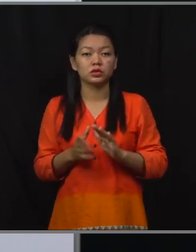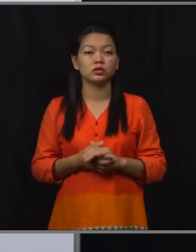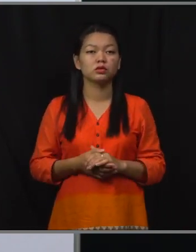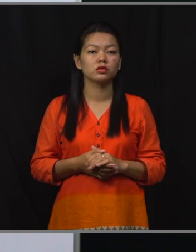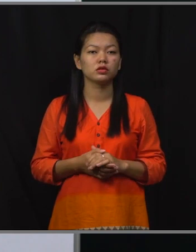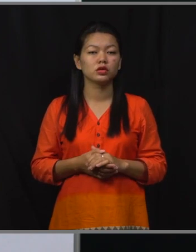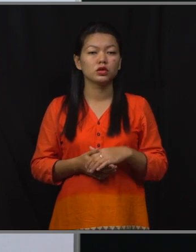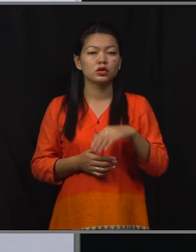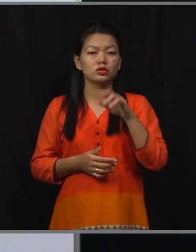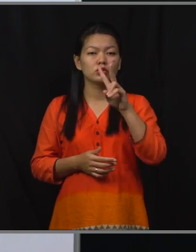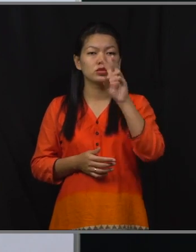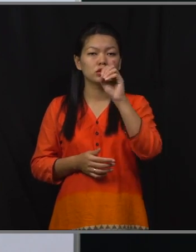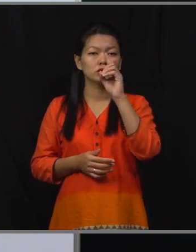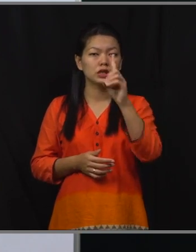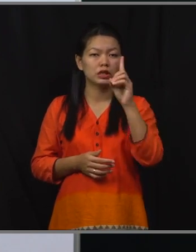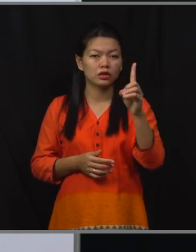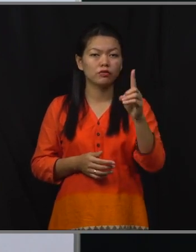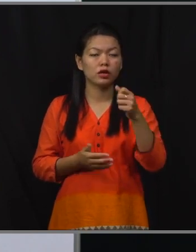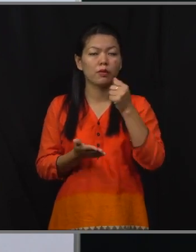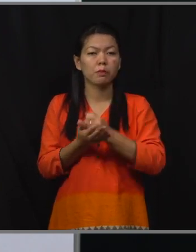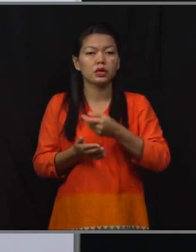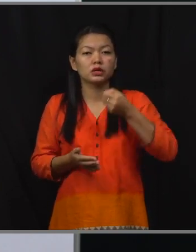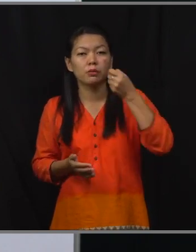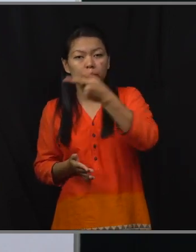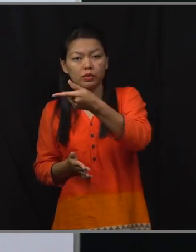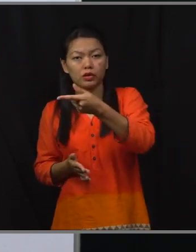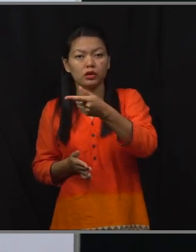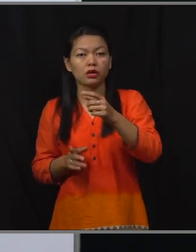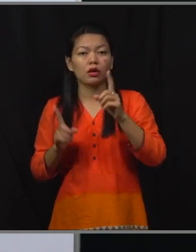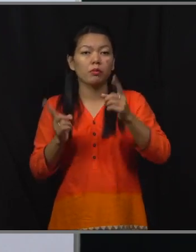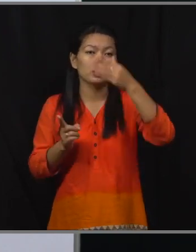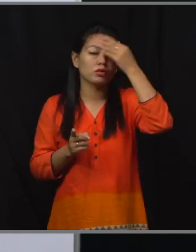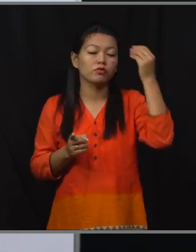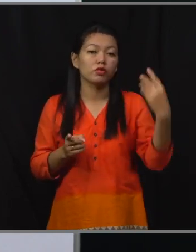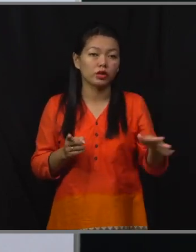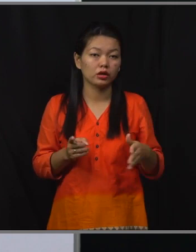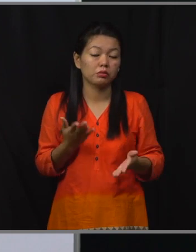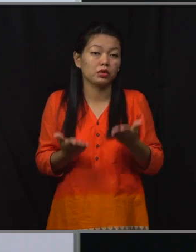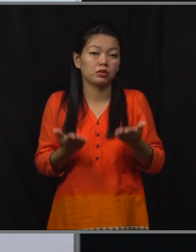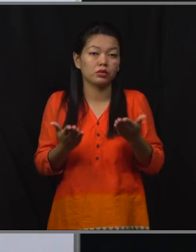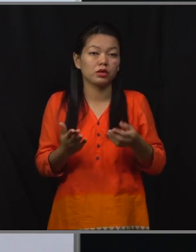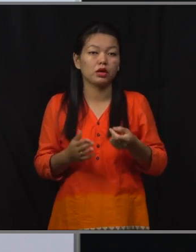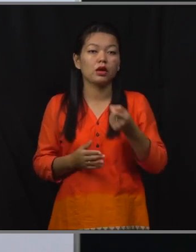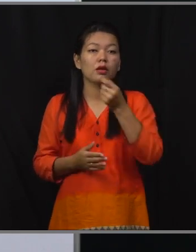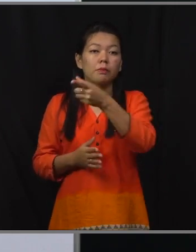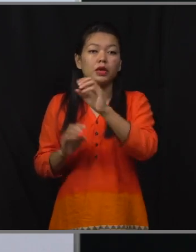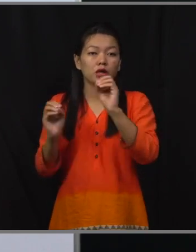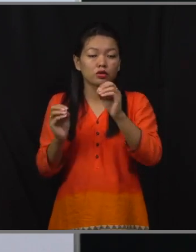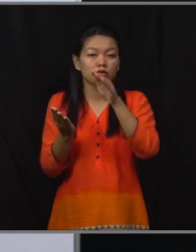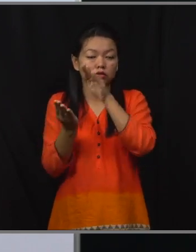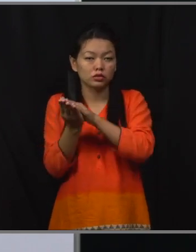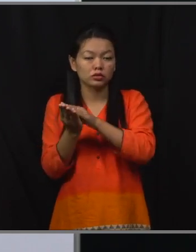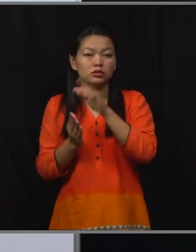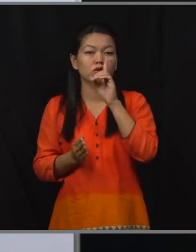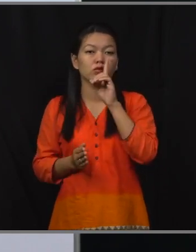supposed to be paid last financial year, but they did not pay. Though they received during this financial year, they are not supposed to